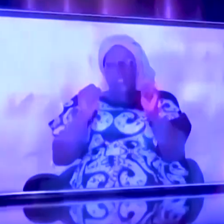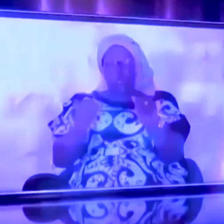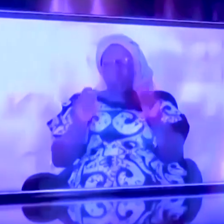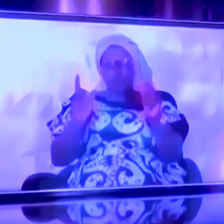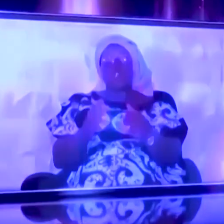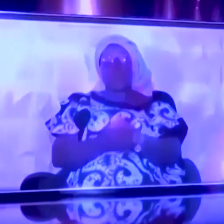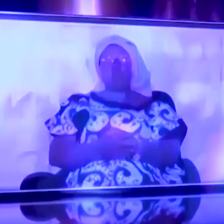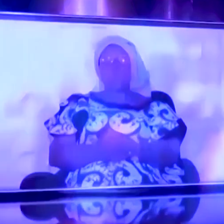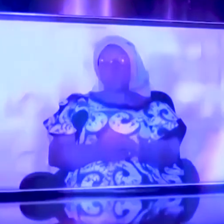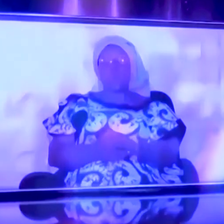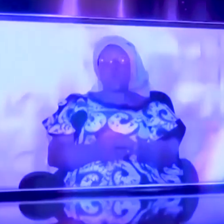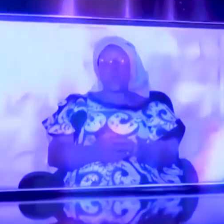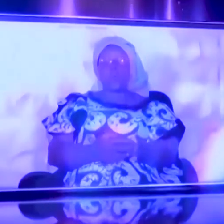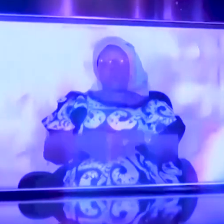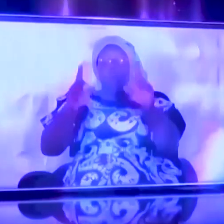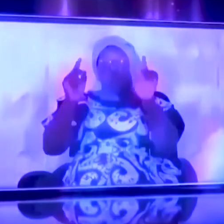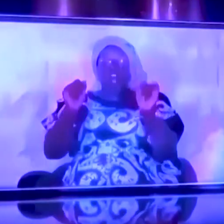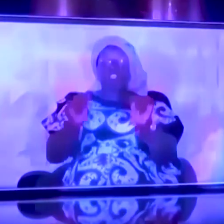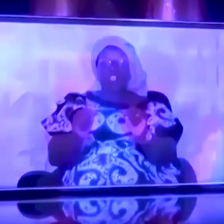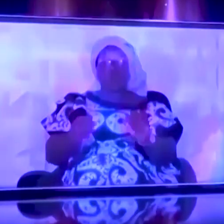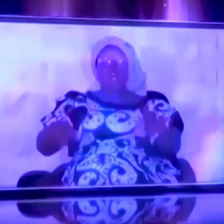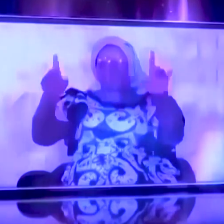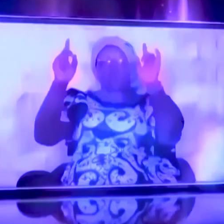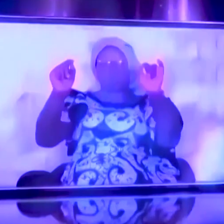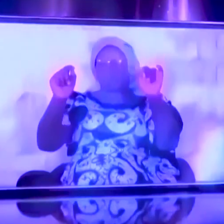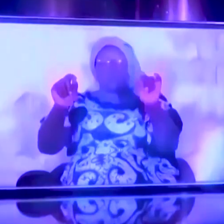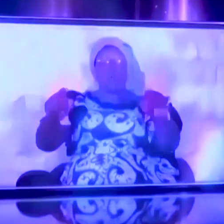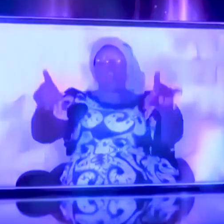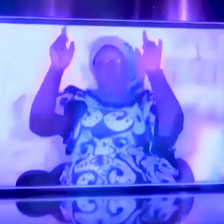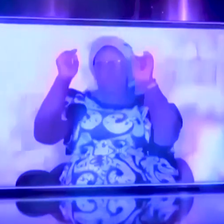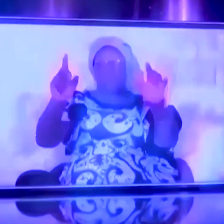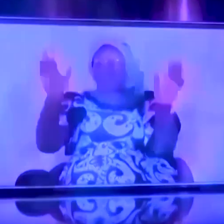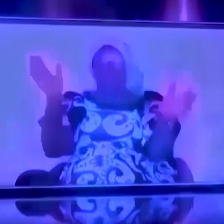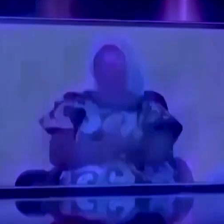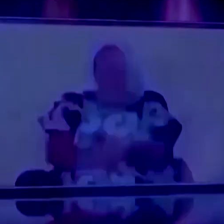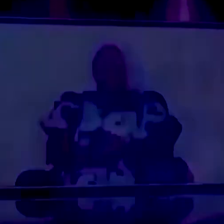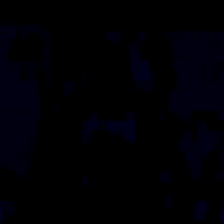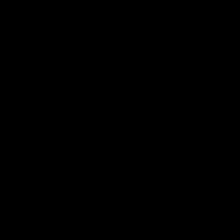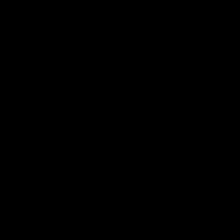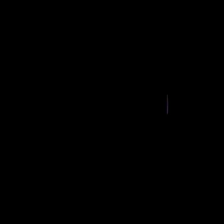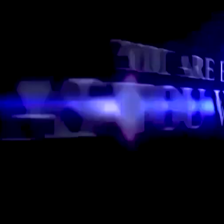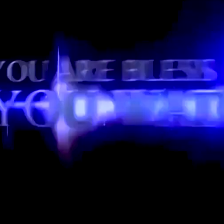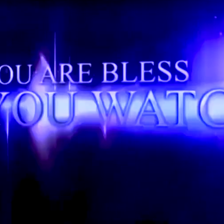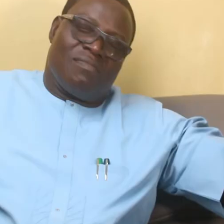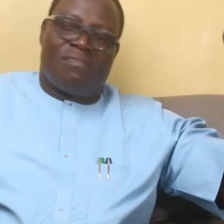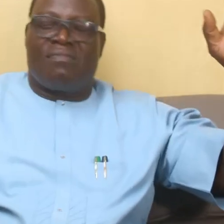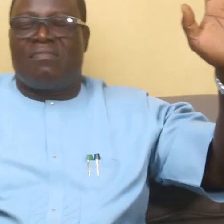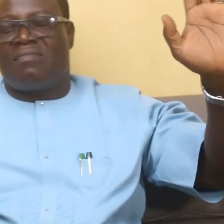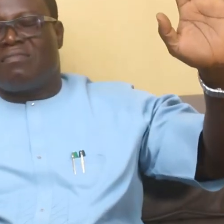fun gbogbo eda to wo mi to de ngbo mi lowo lowo loruko jesu olorun odubuku o ya ko buku fun o amen